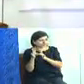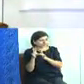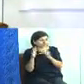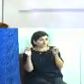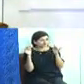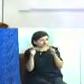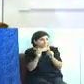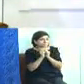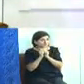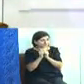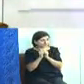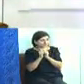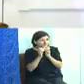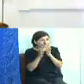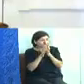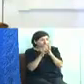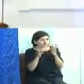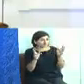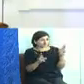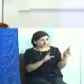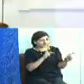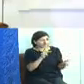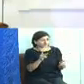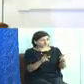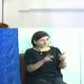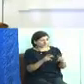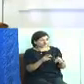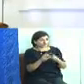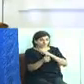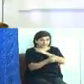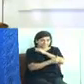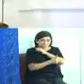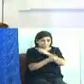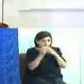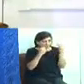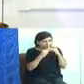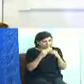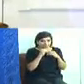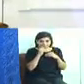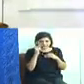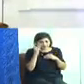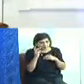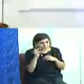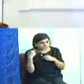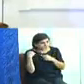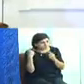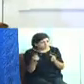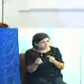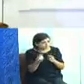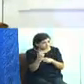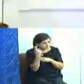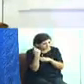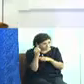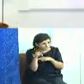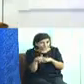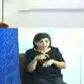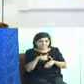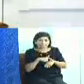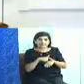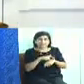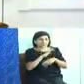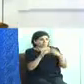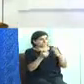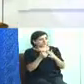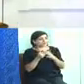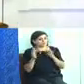of folks and maybe some friends at the Passover feast that he hadn't seen since last year that time. And all of